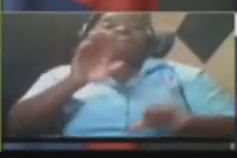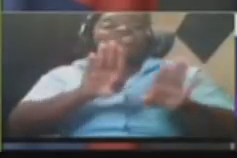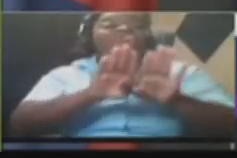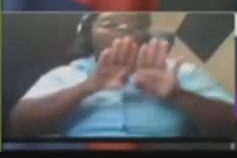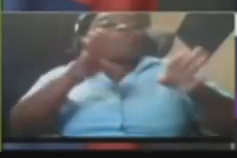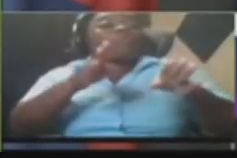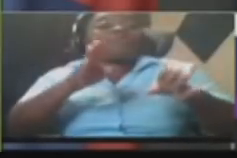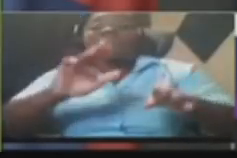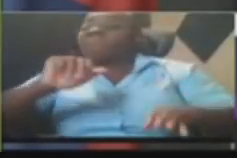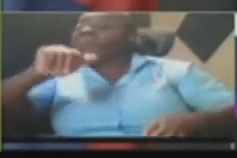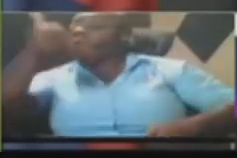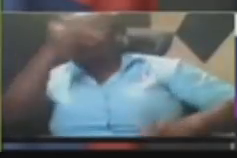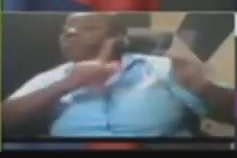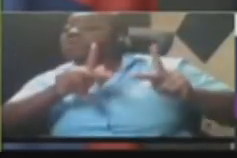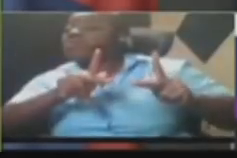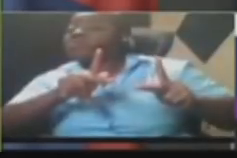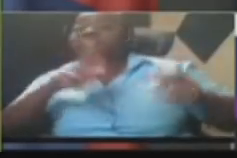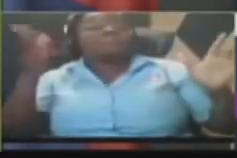by others.